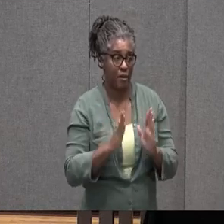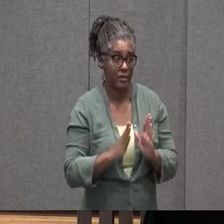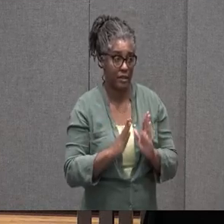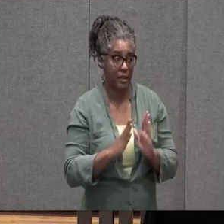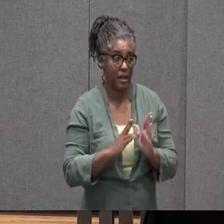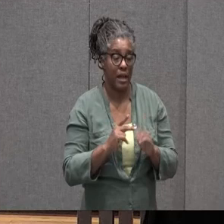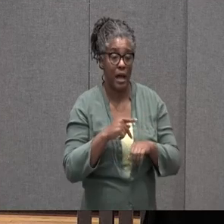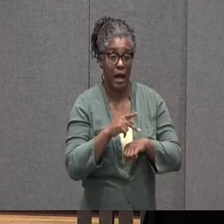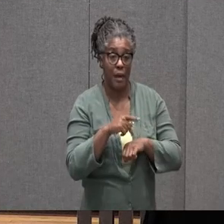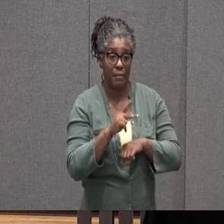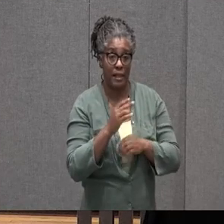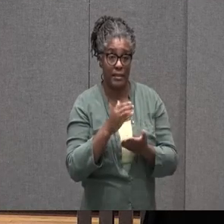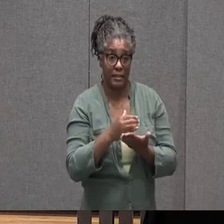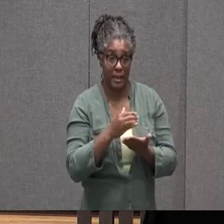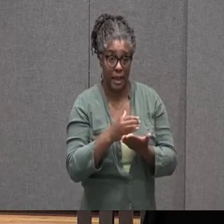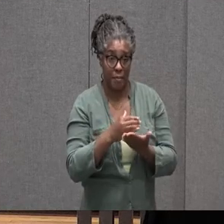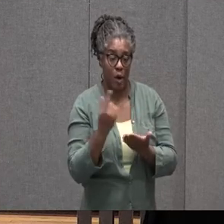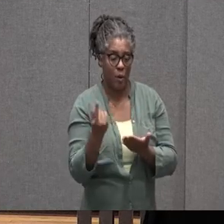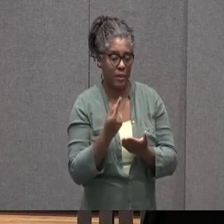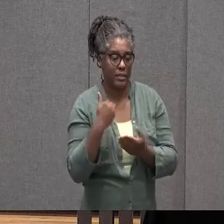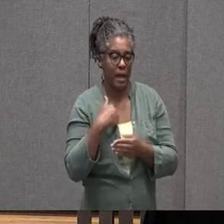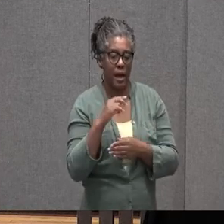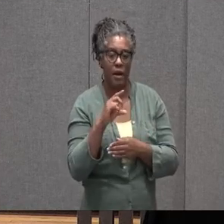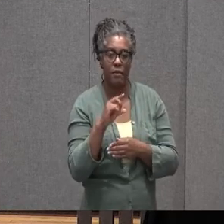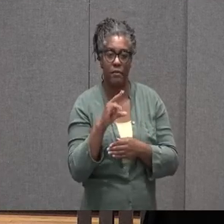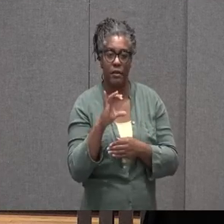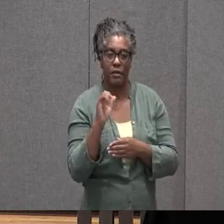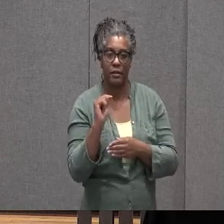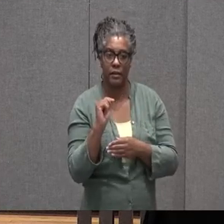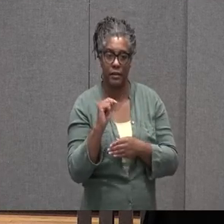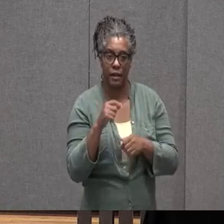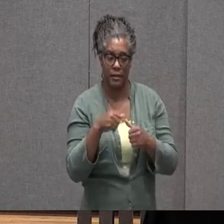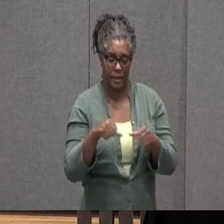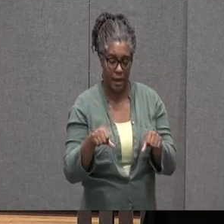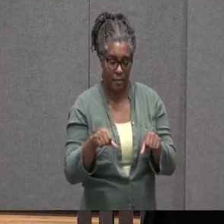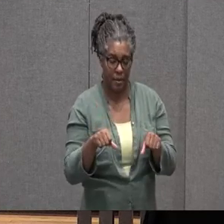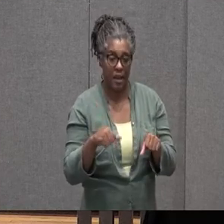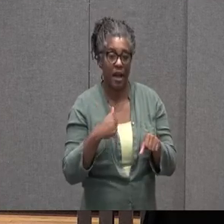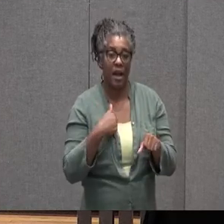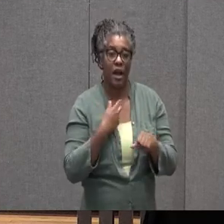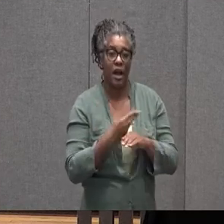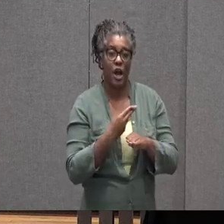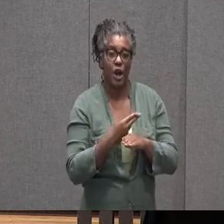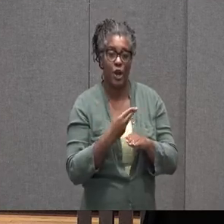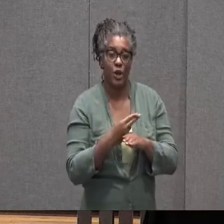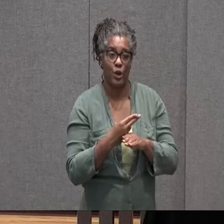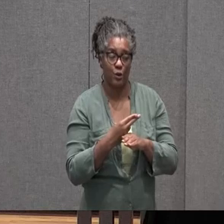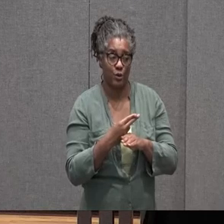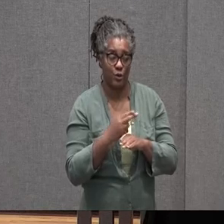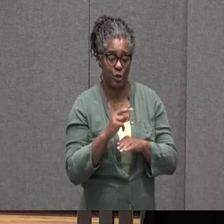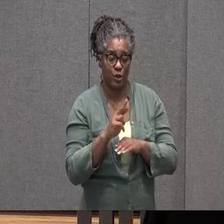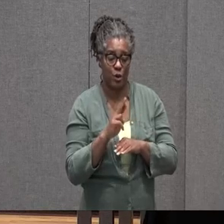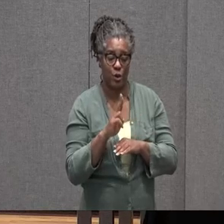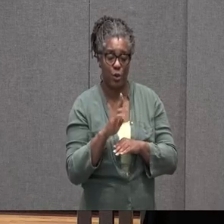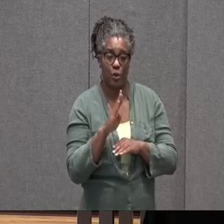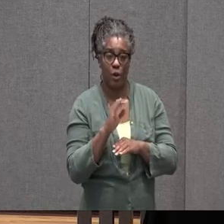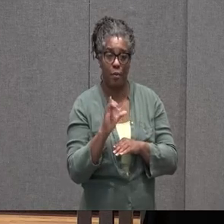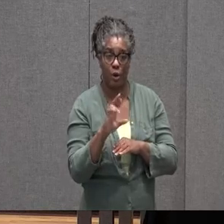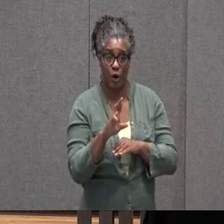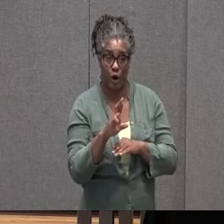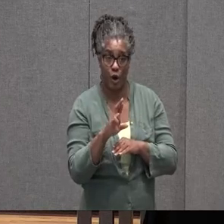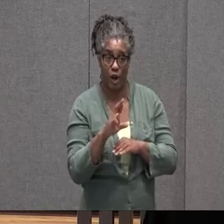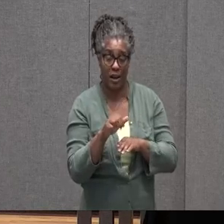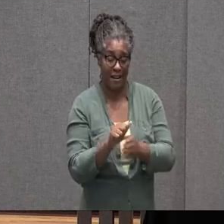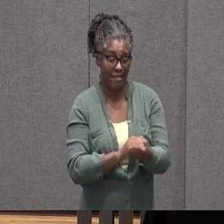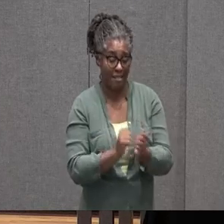duct tape. We are using rubber gloves. I didn't have any balloons, so I just cut a rubber glove and